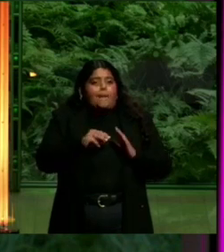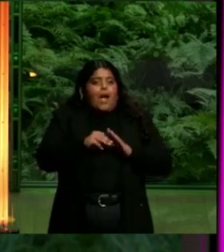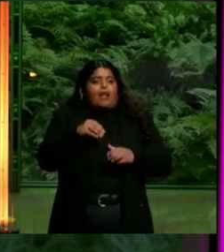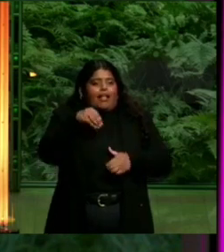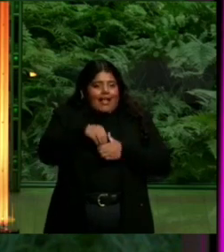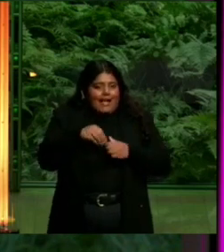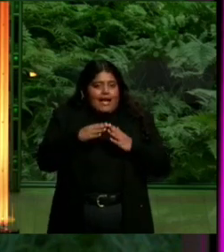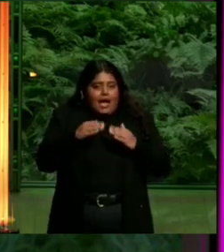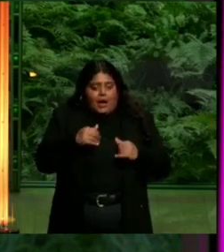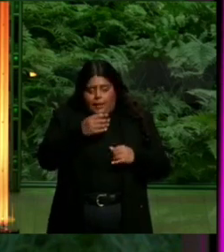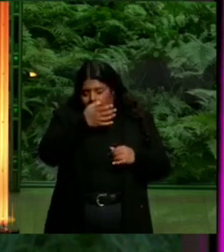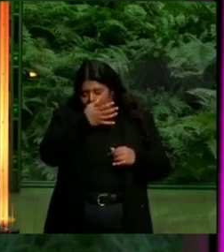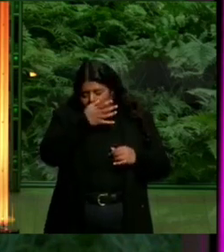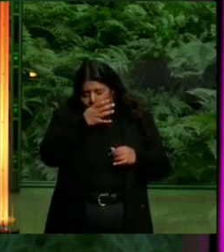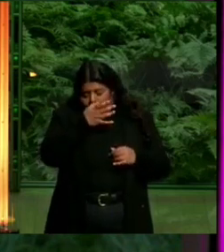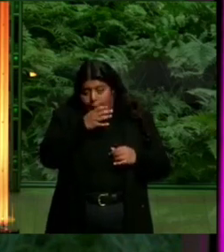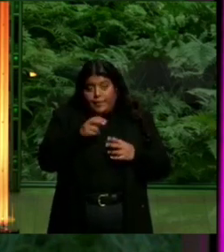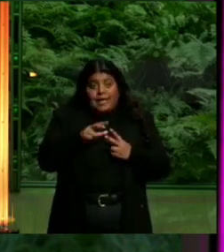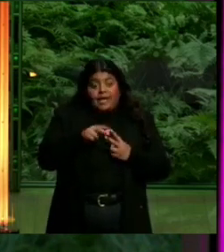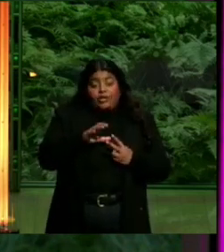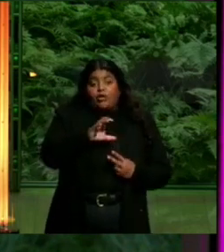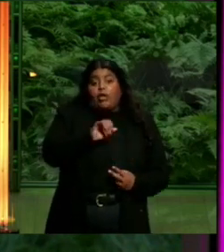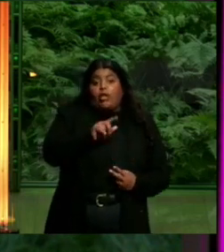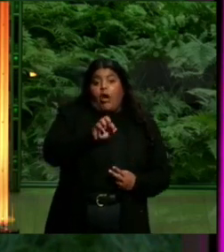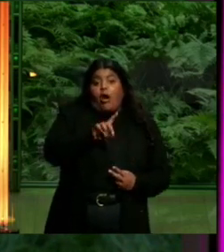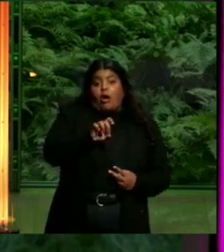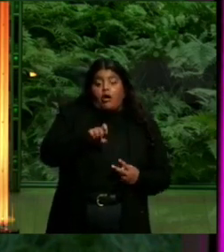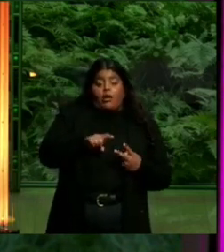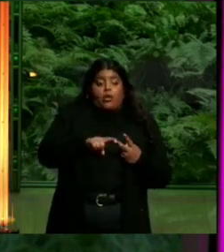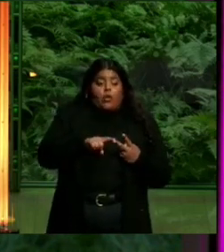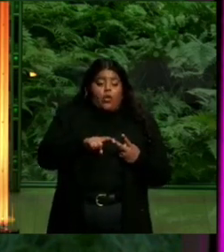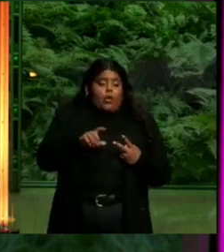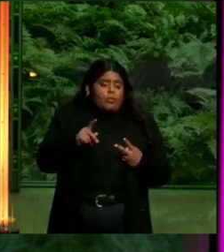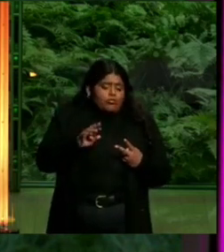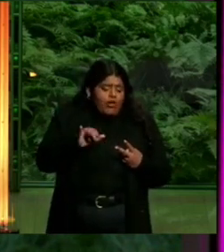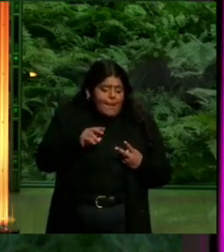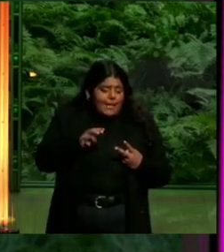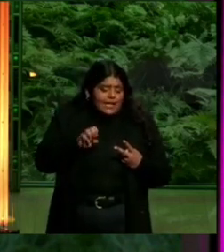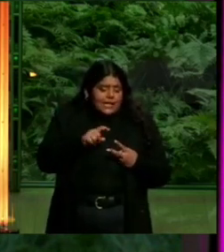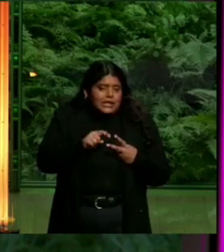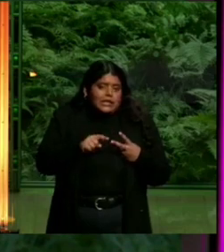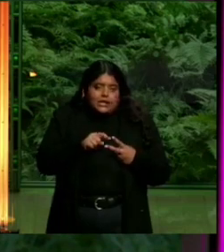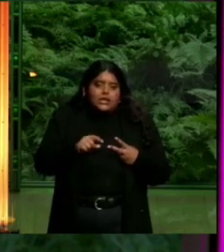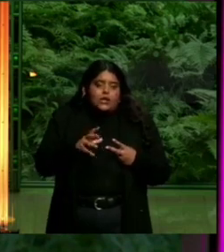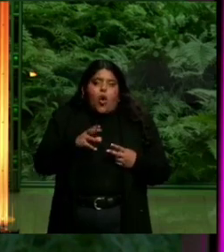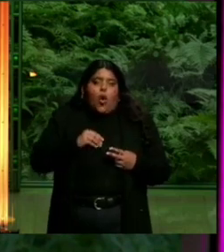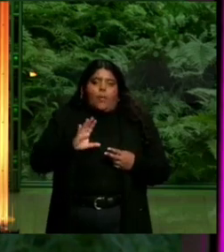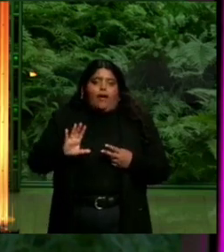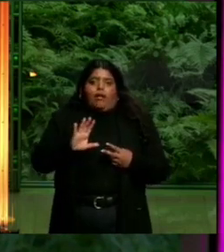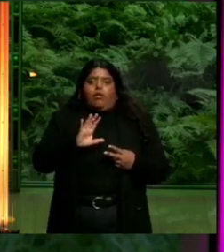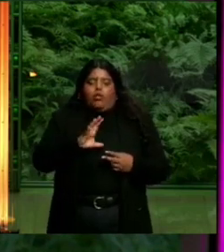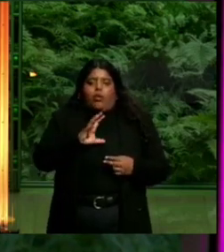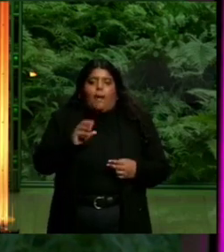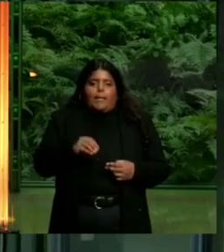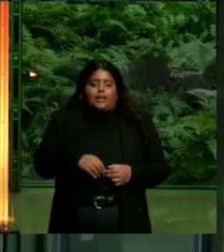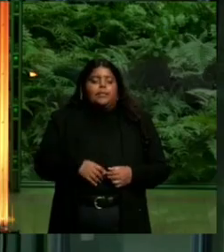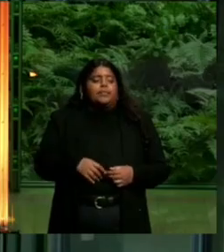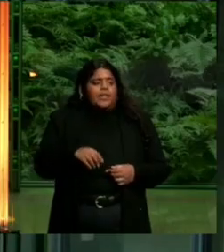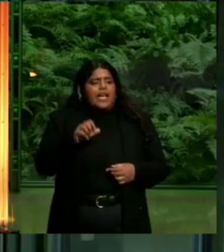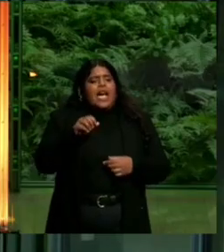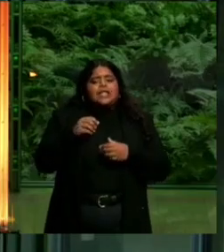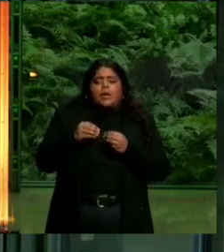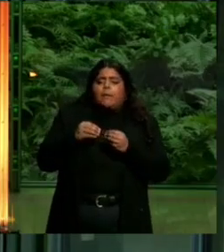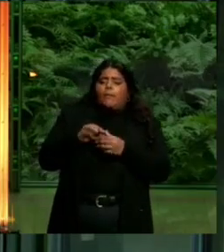in-house that either on cloud or on premise is completely owned by your company. Yeah, so there was some context around